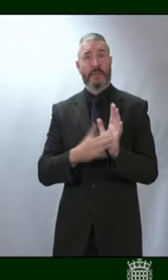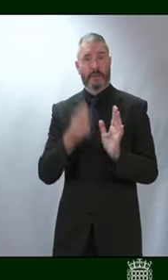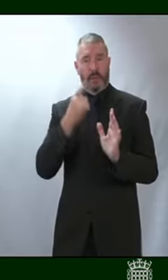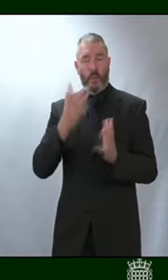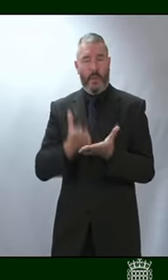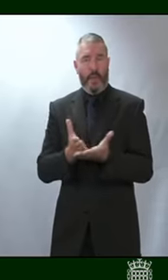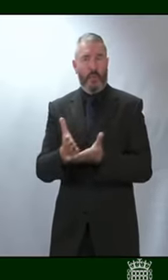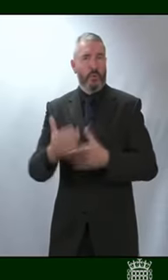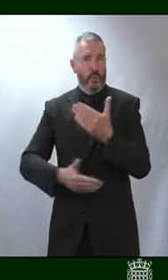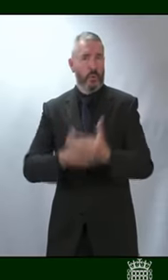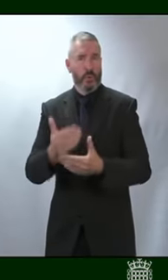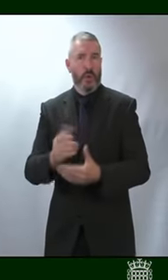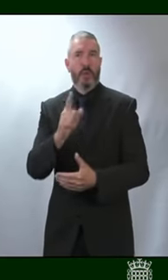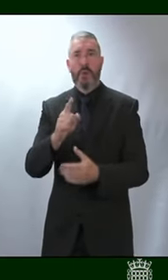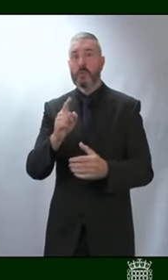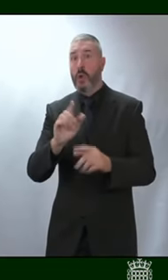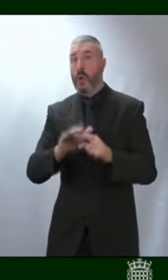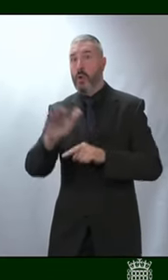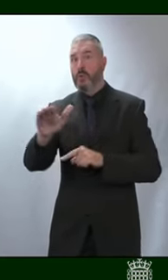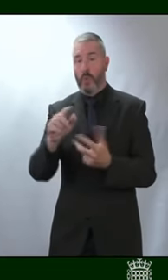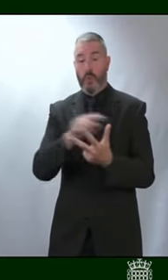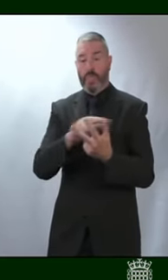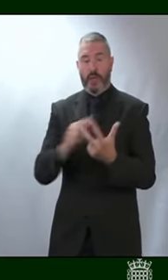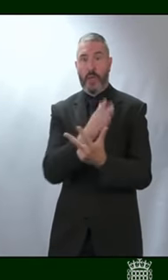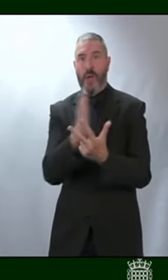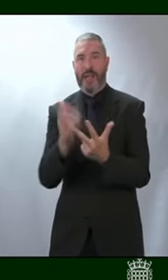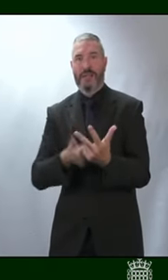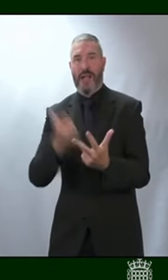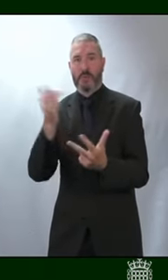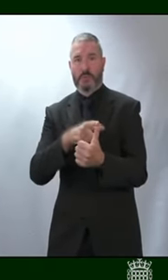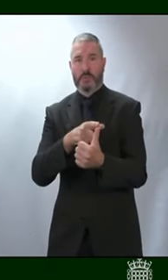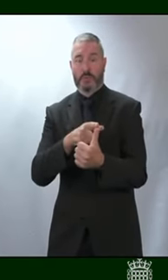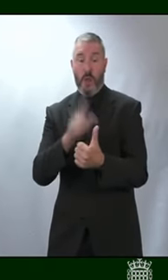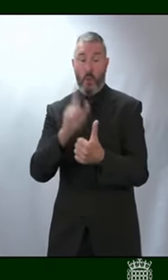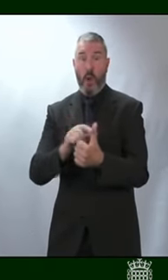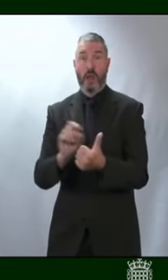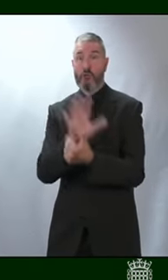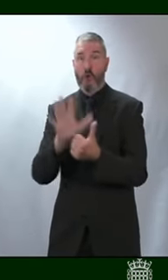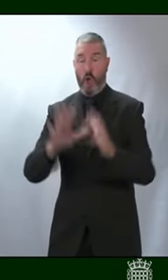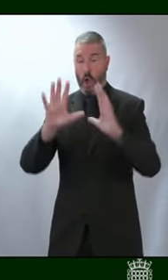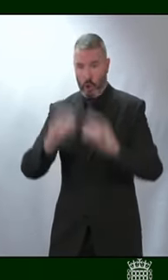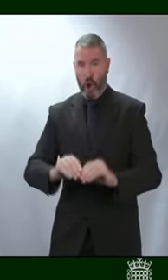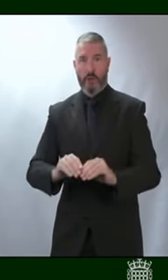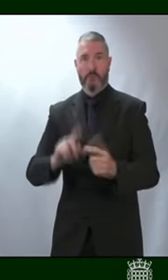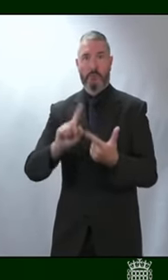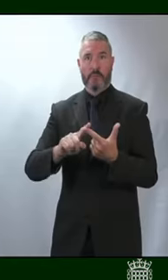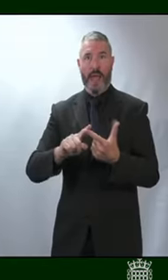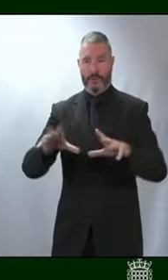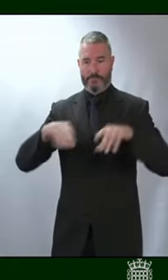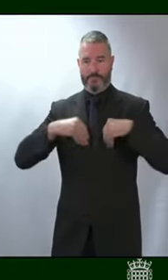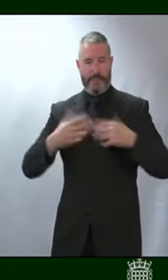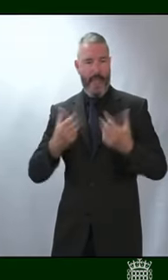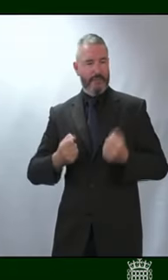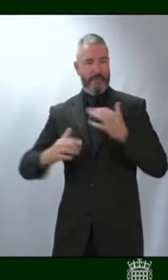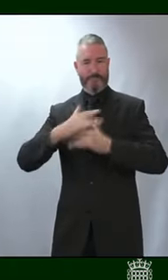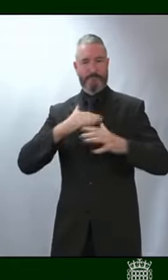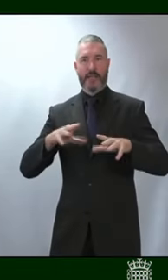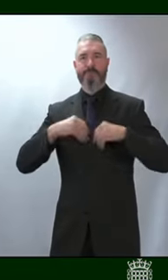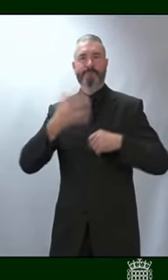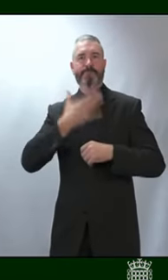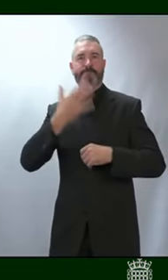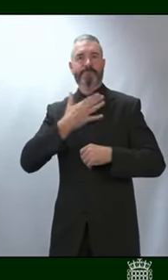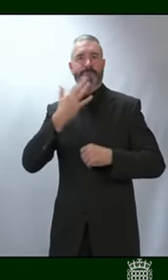long term, there are only 3 routes out of this pandemic. 1 is to eradicate the virus, 2, gain herd immunity, or 3, suppress the